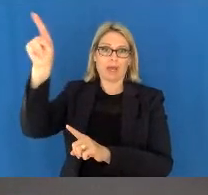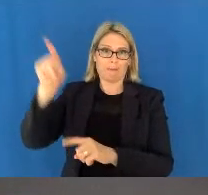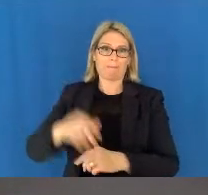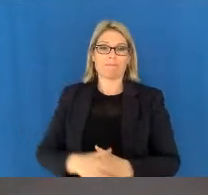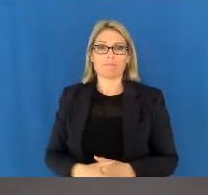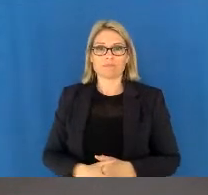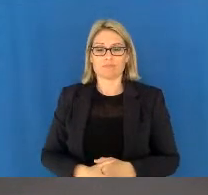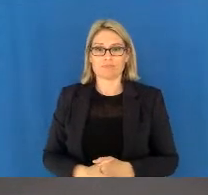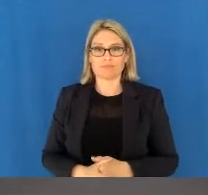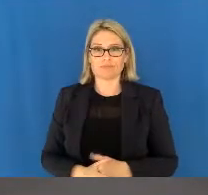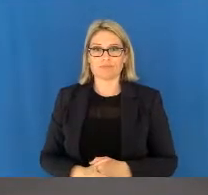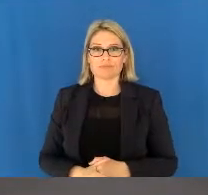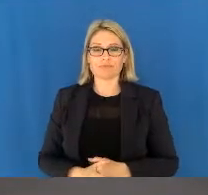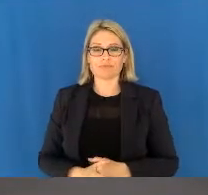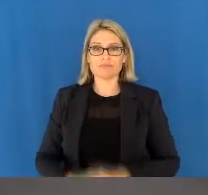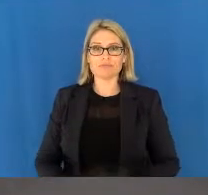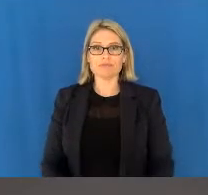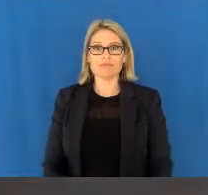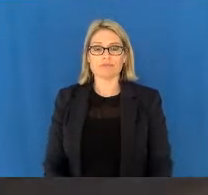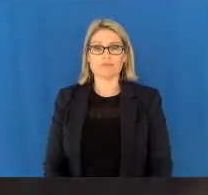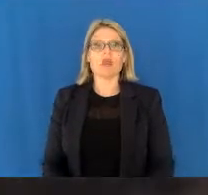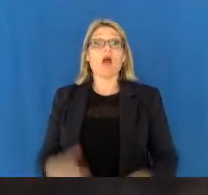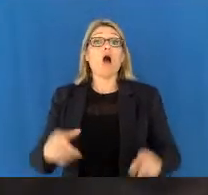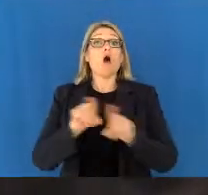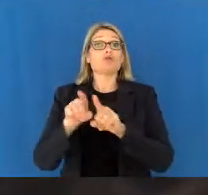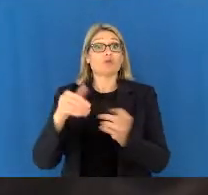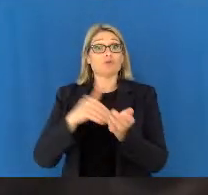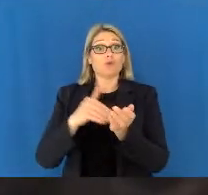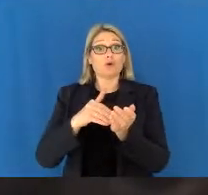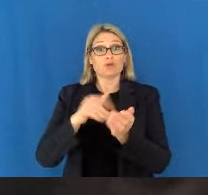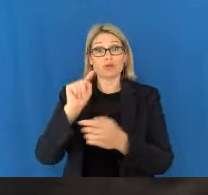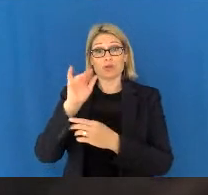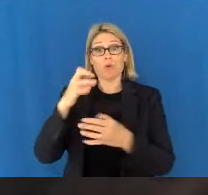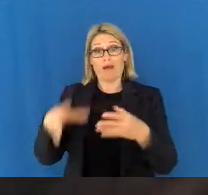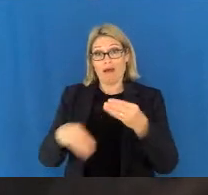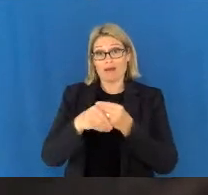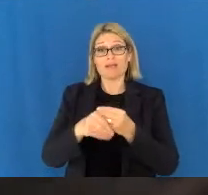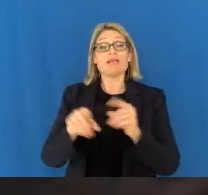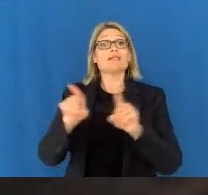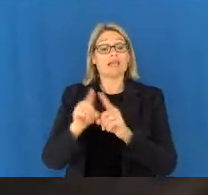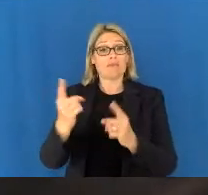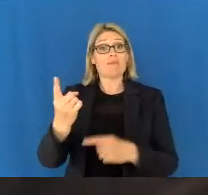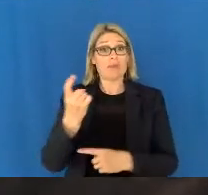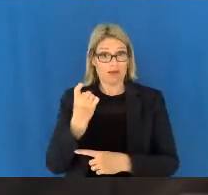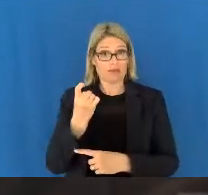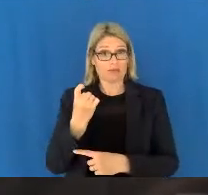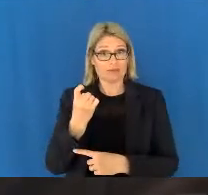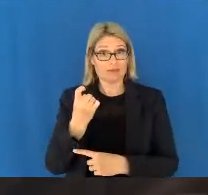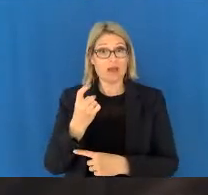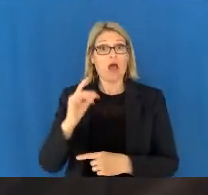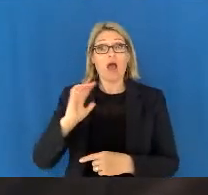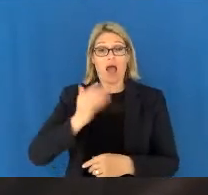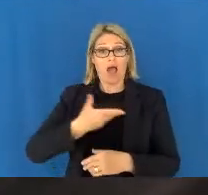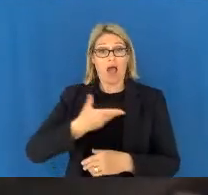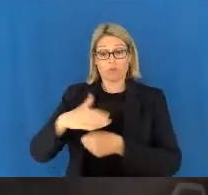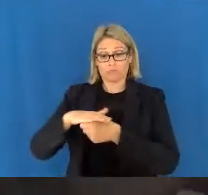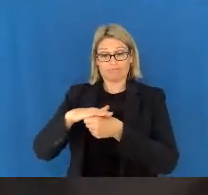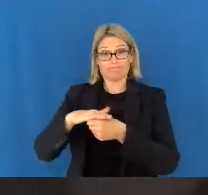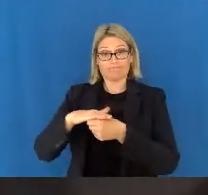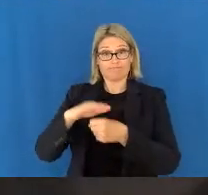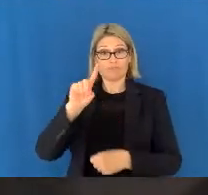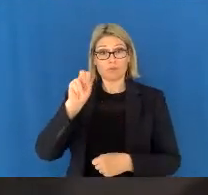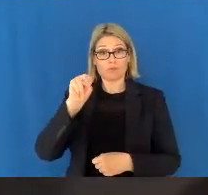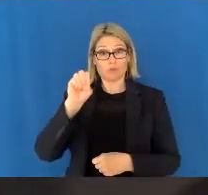Bruce, si je pourrais rajouter, If I can add, certainly the same question is being asked in our zone for